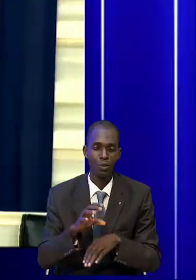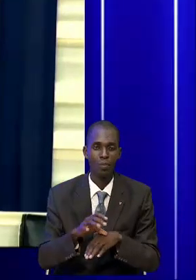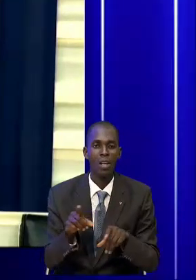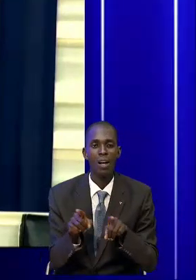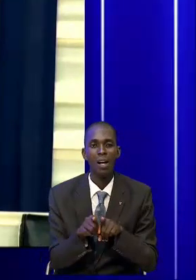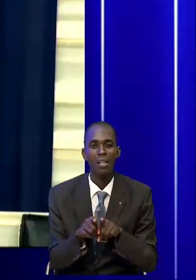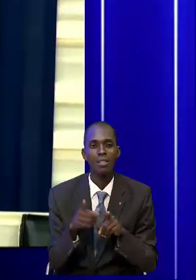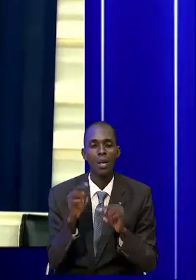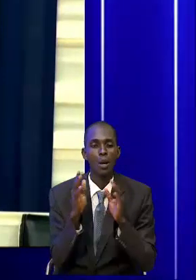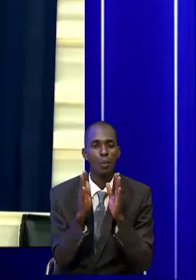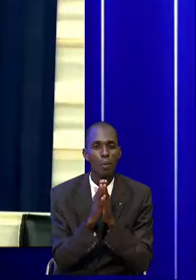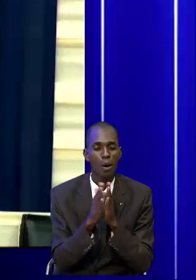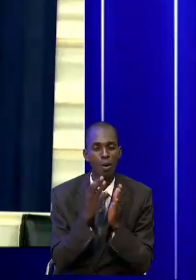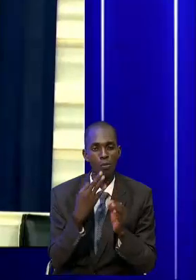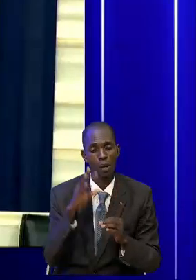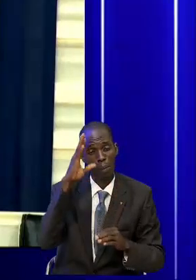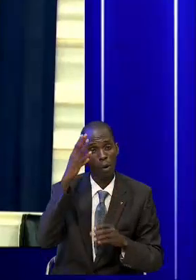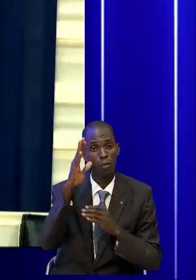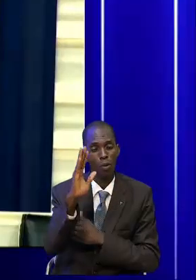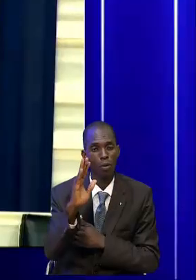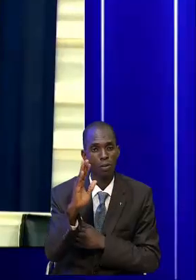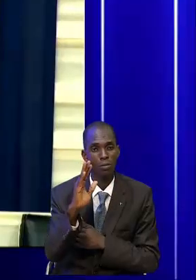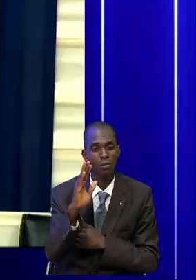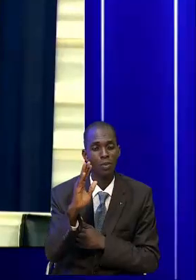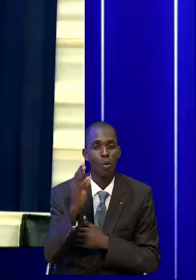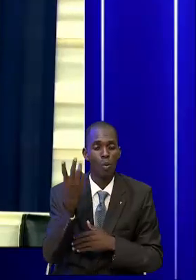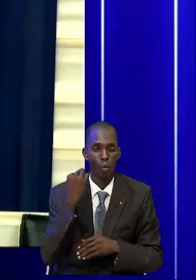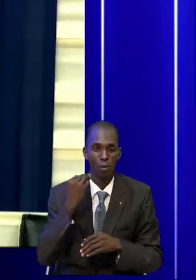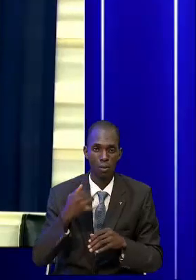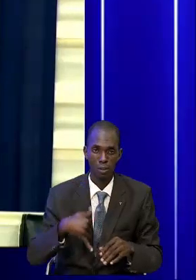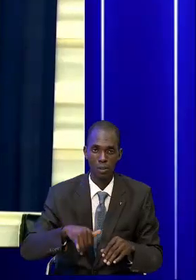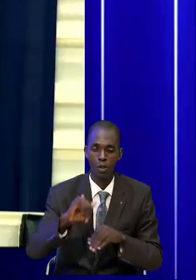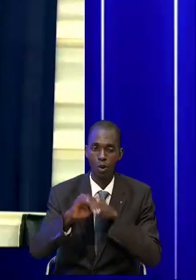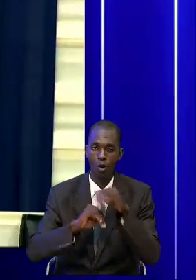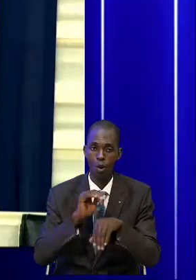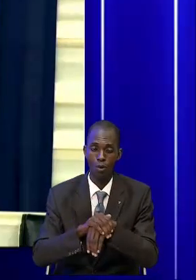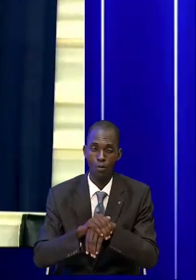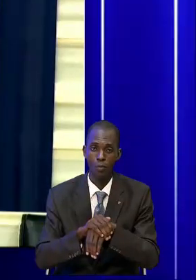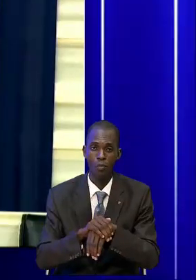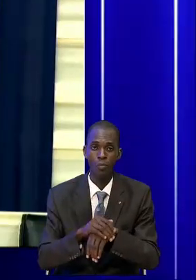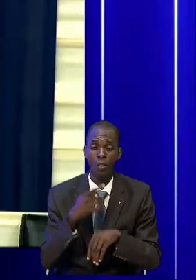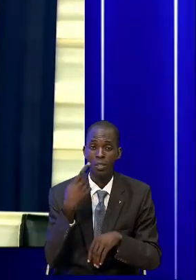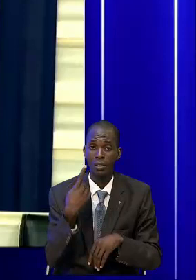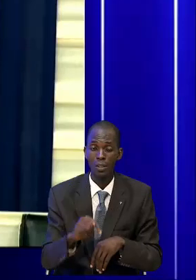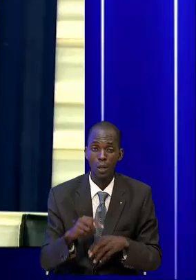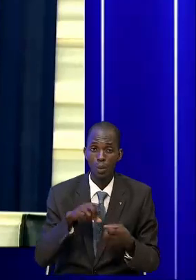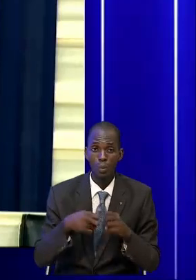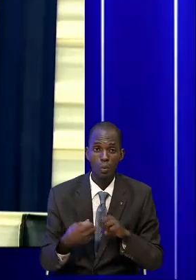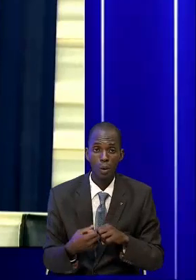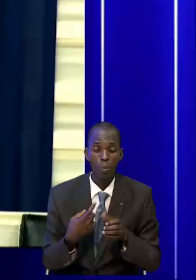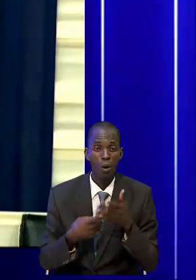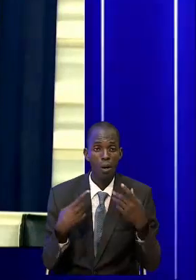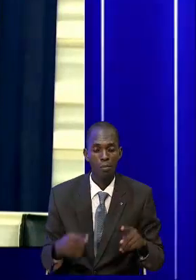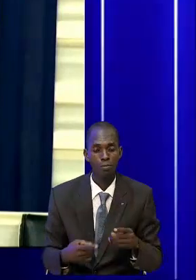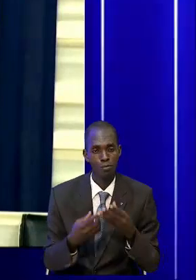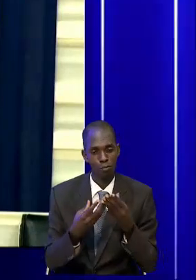program, I was in the church. So as a prayer of the man of God, my Father in the Lord was